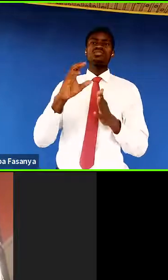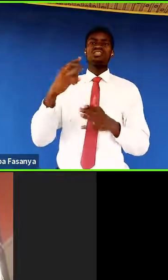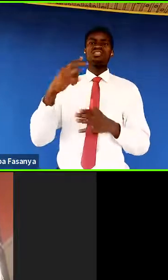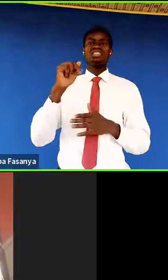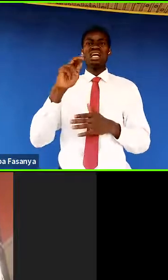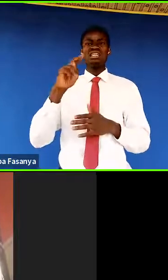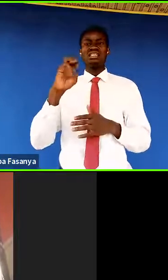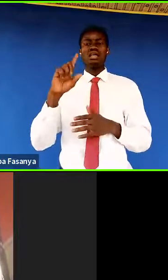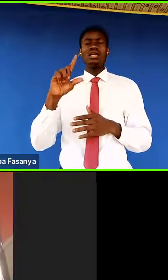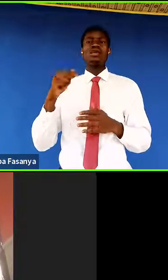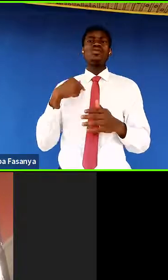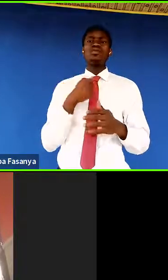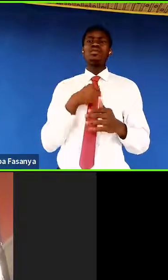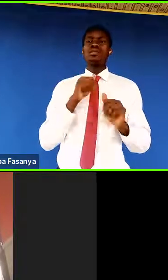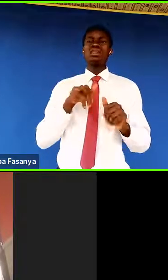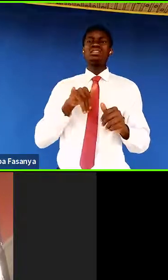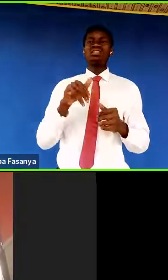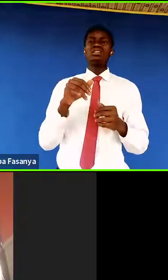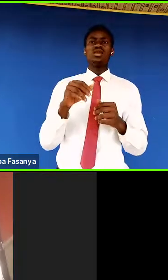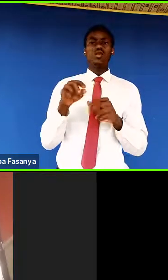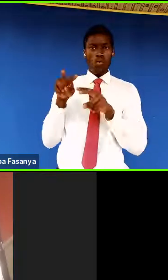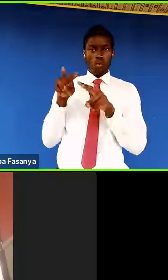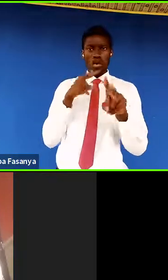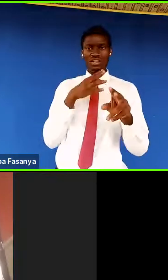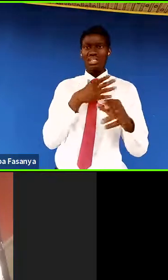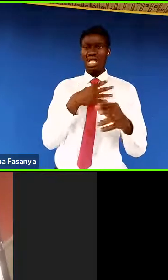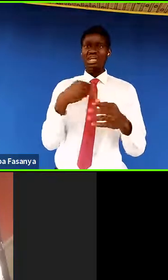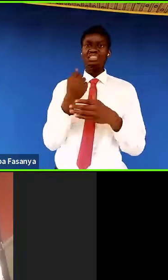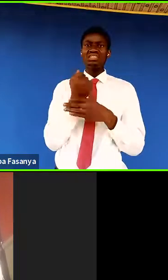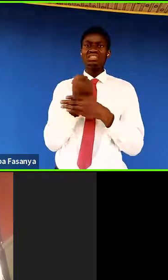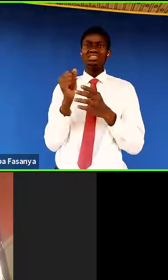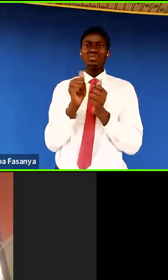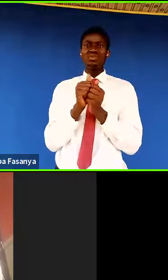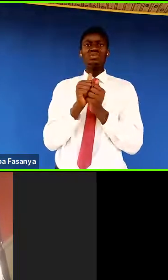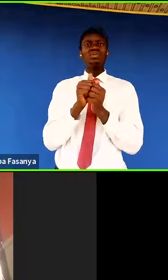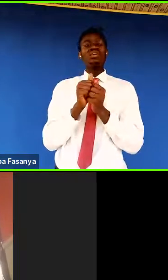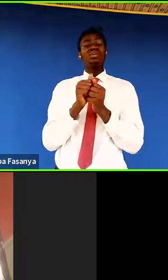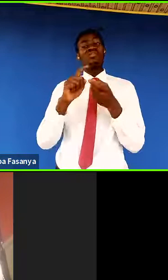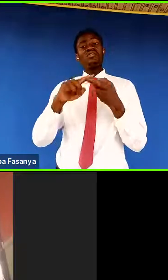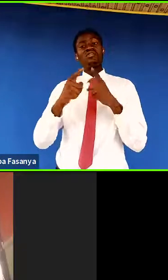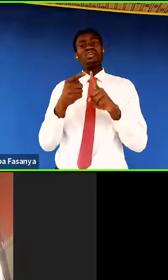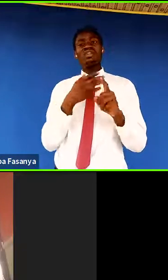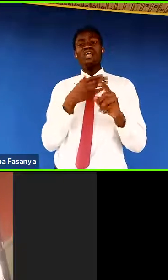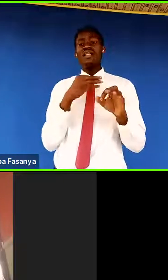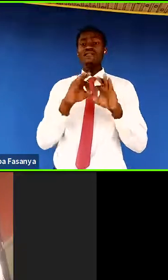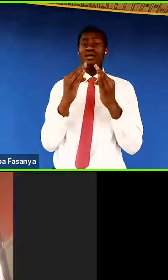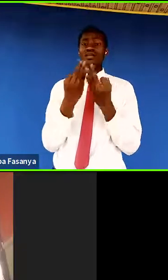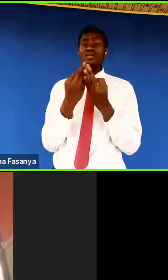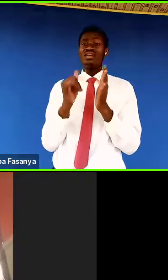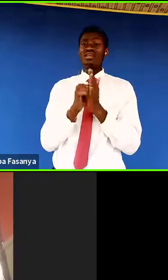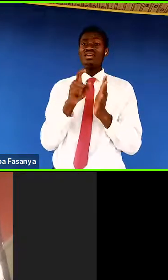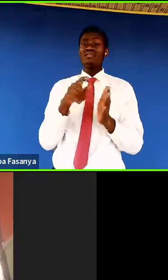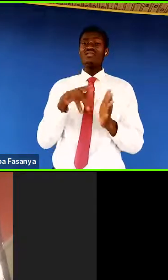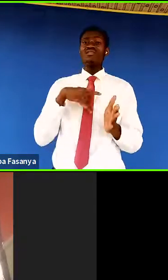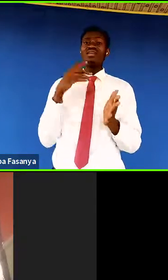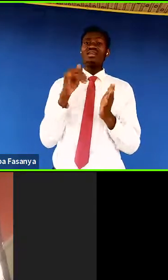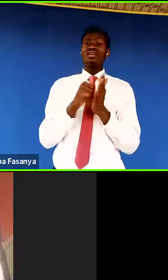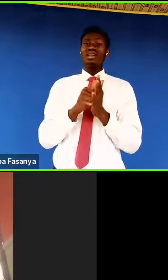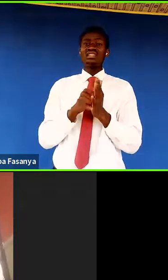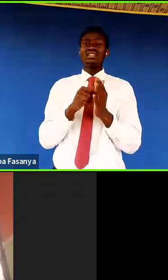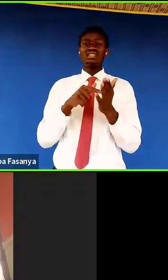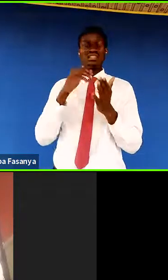to friends and family that you feel that this knowledge can help them. We're still going to be meeting every